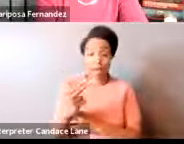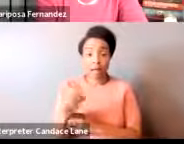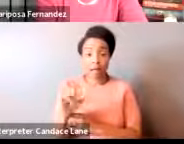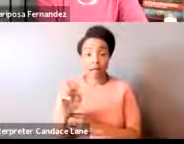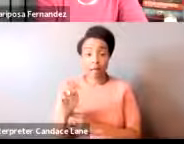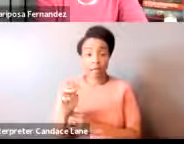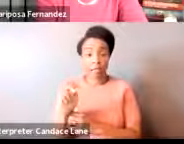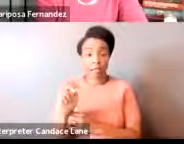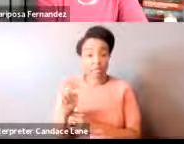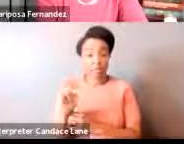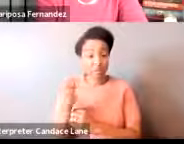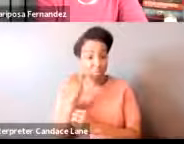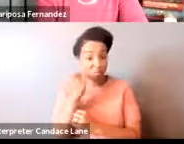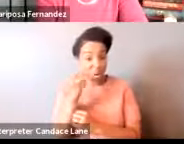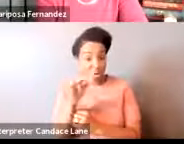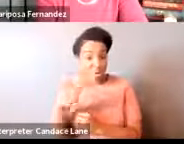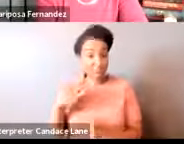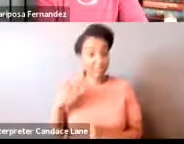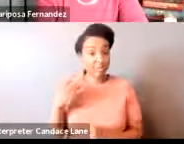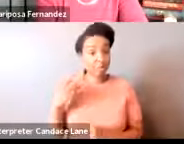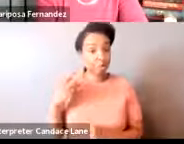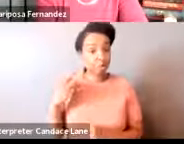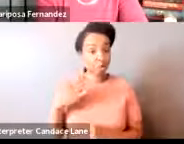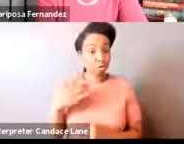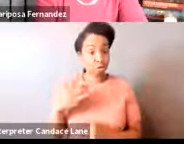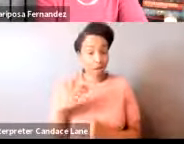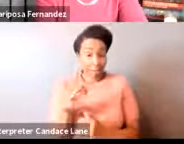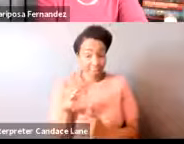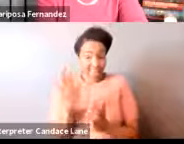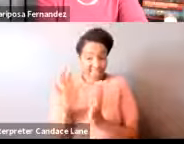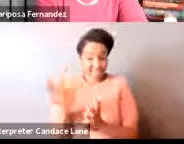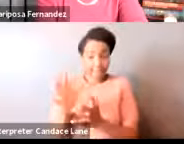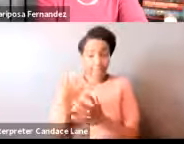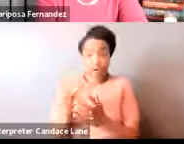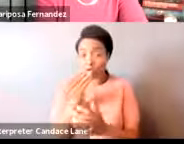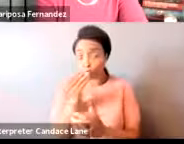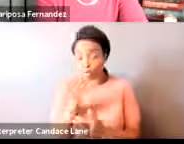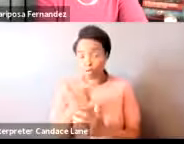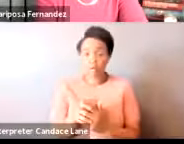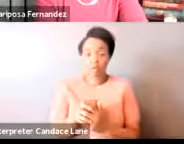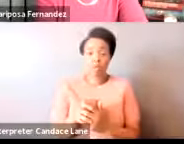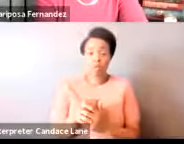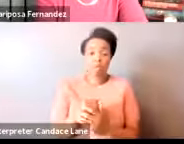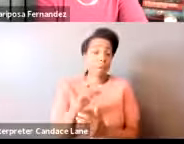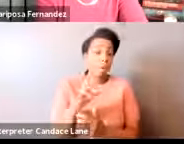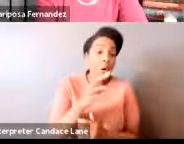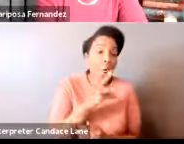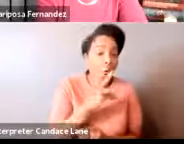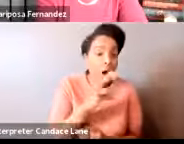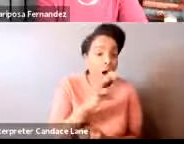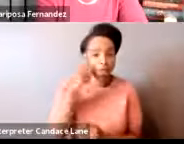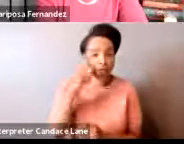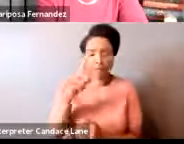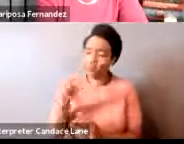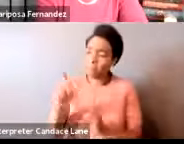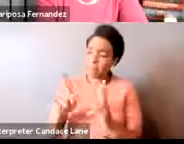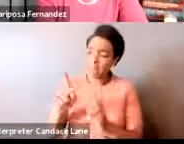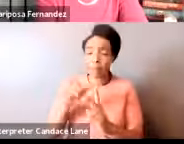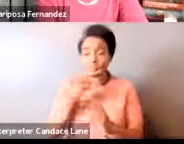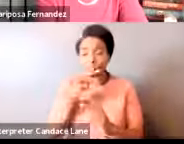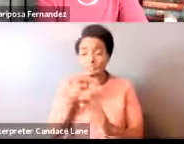you are a volunteer who leaves food and water for migrants in the deserts